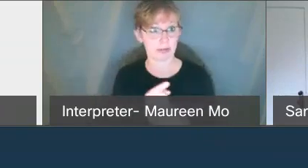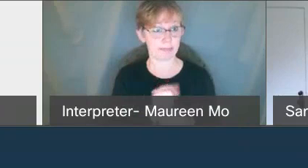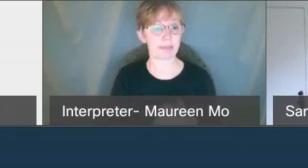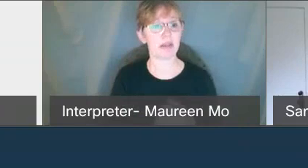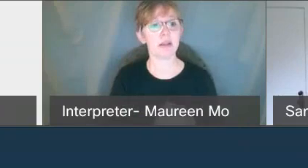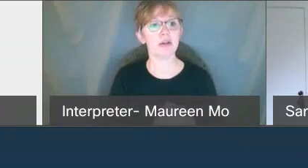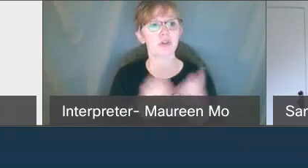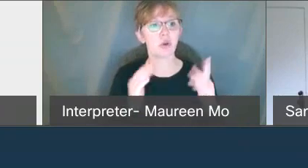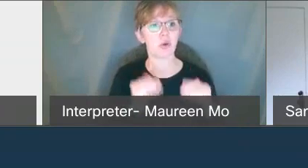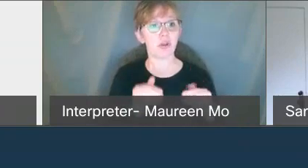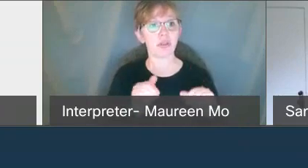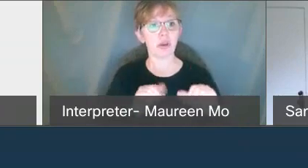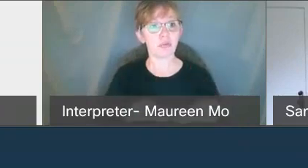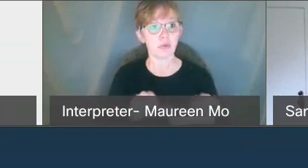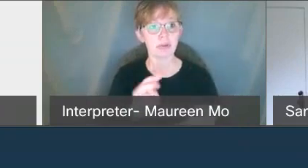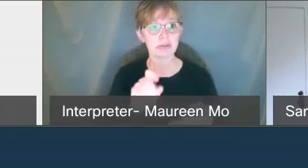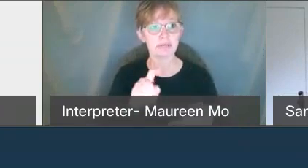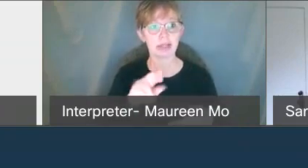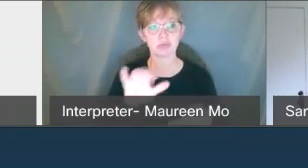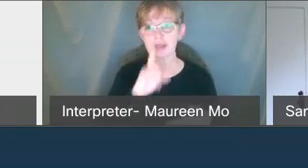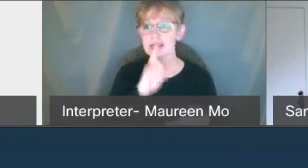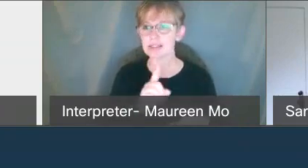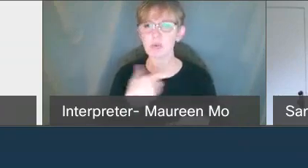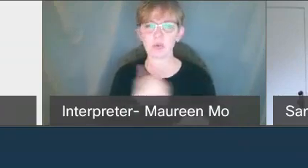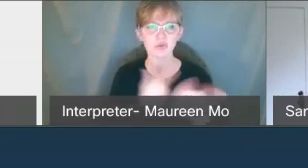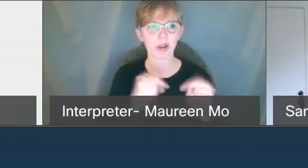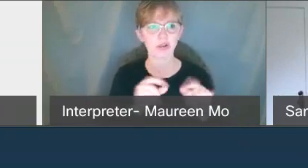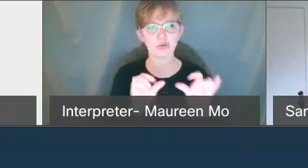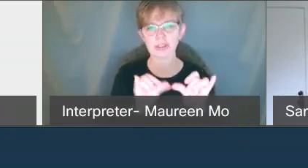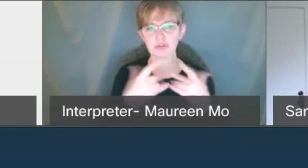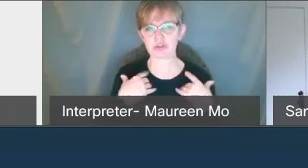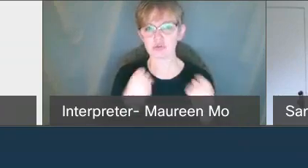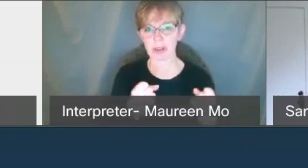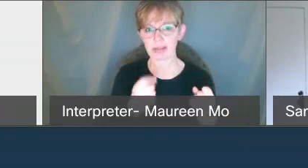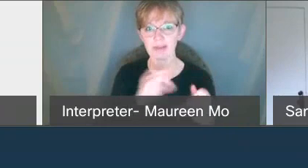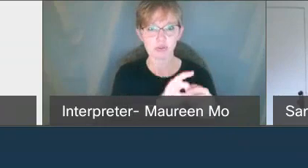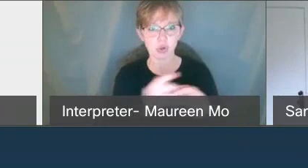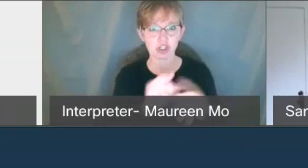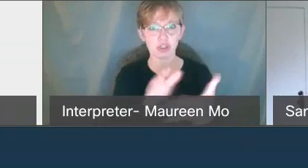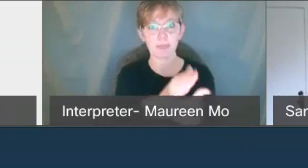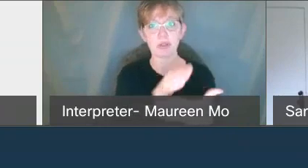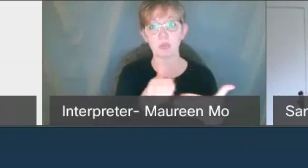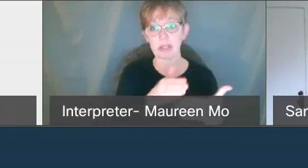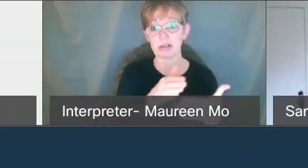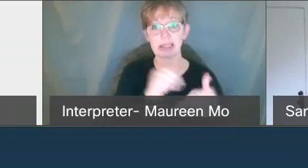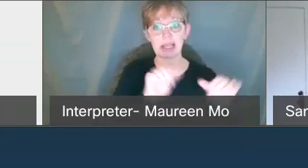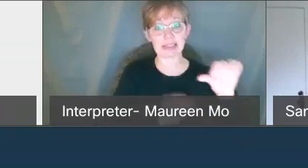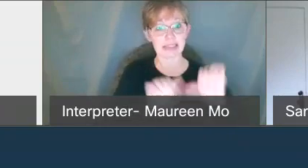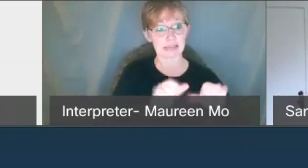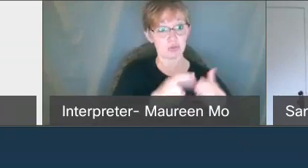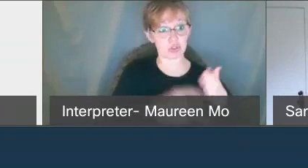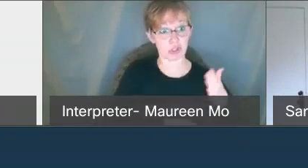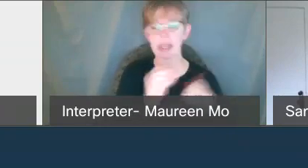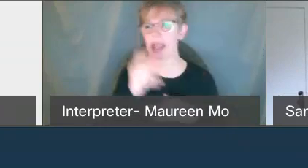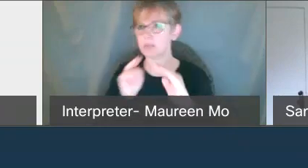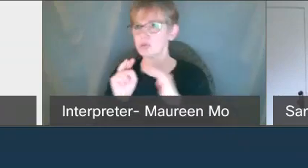at in the research is the measure of the strength of the association between assessment results and observed behaviors during a set